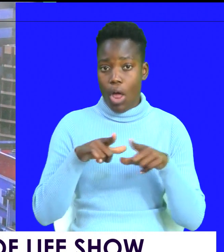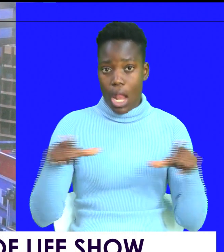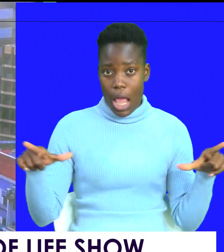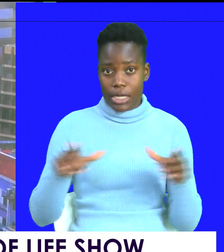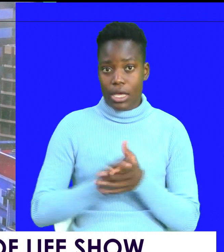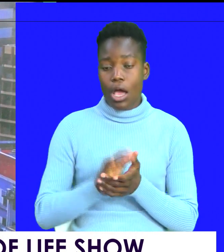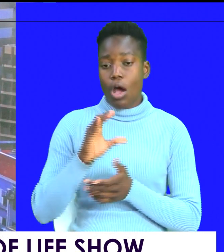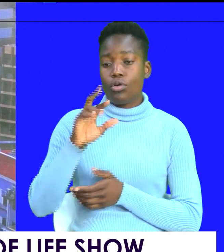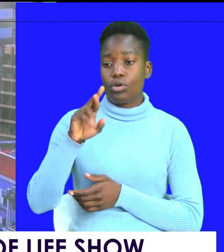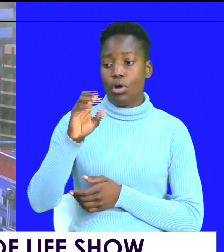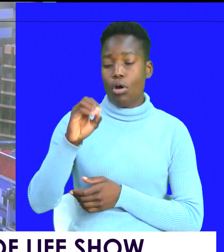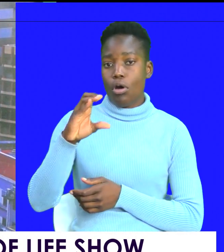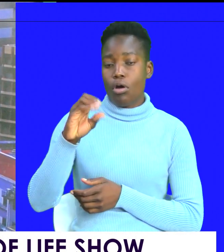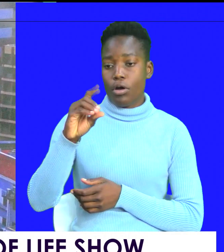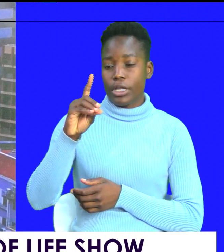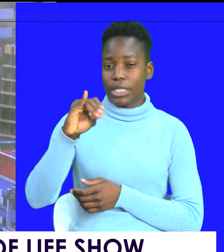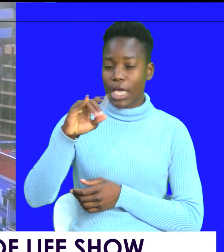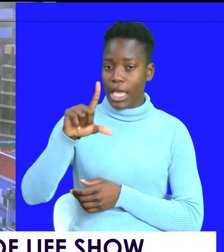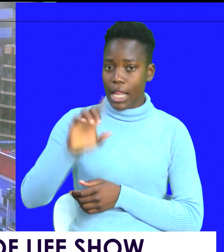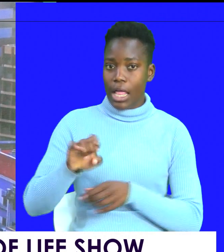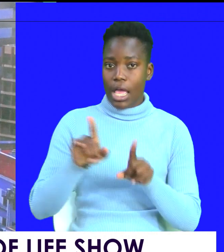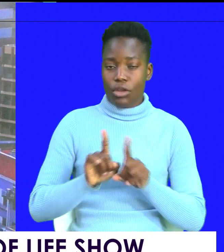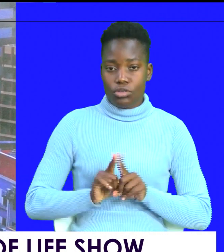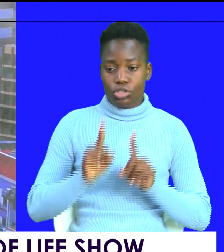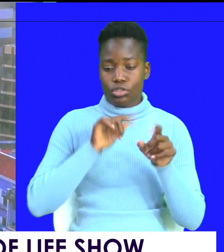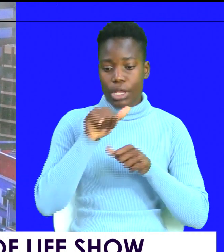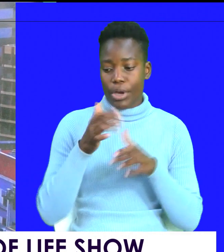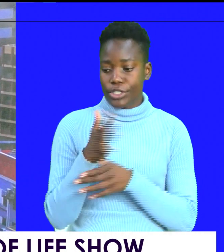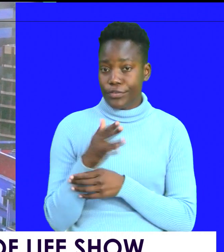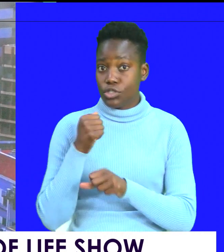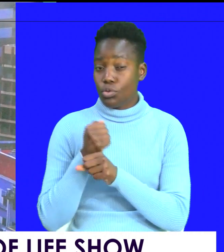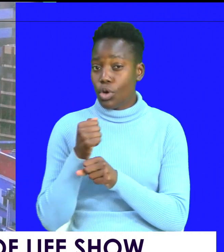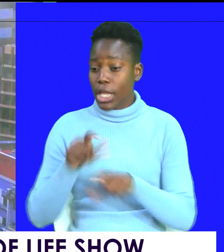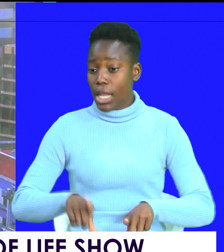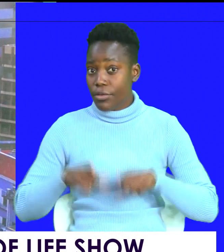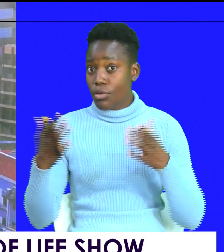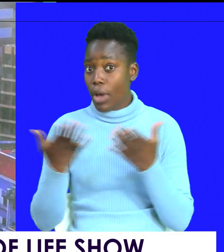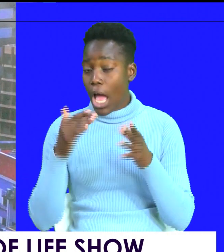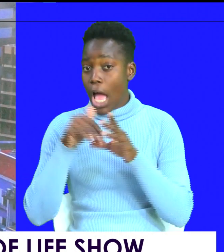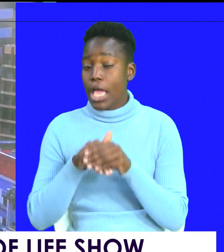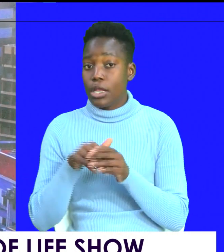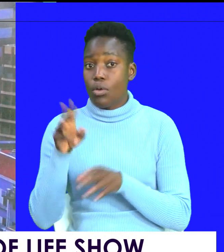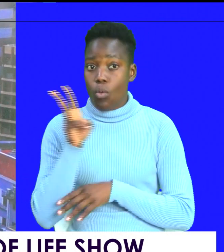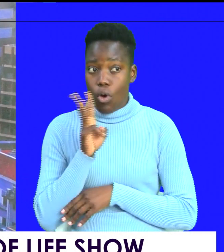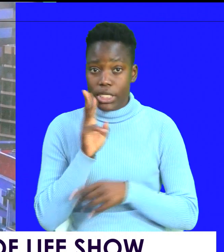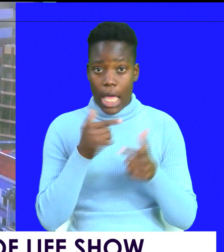I spoke about a fish operating in water and a lion operating on land.